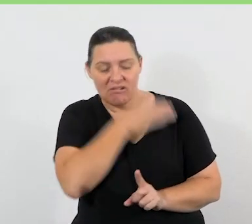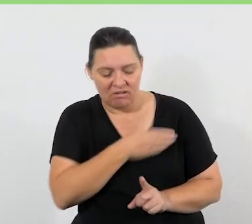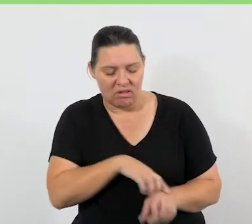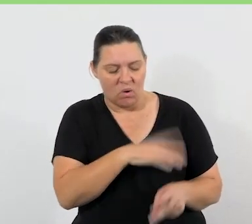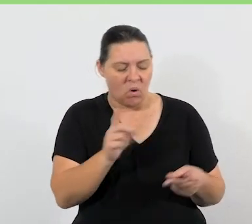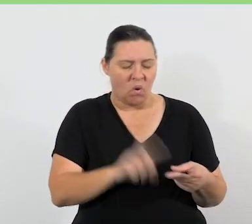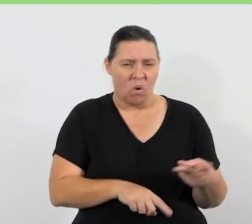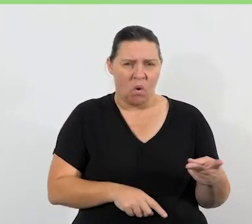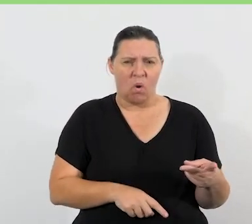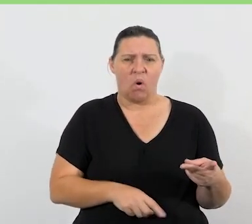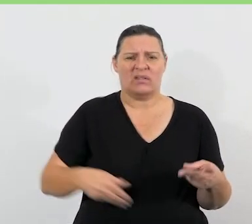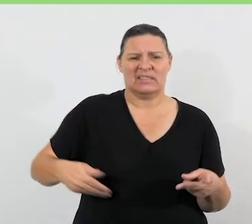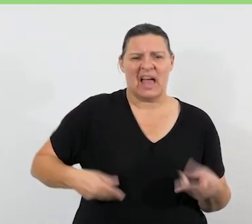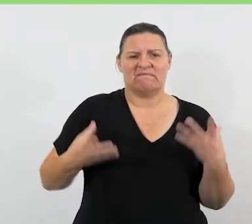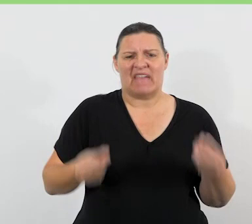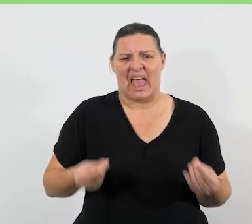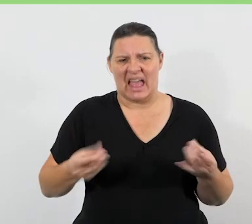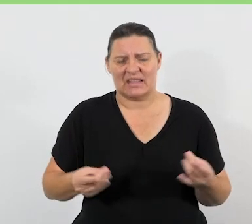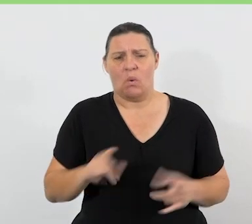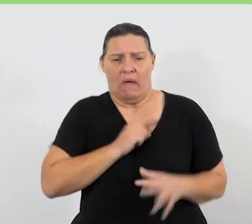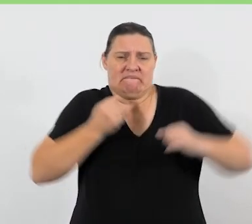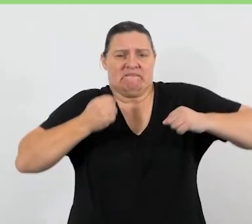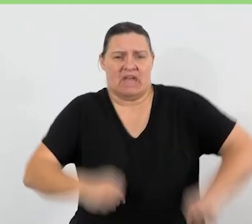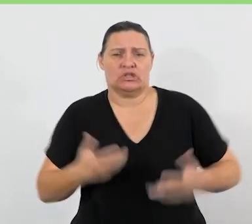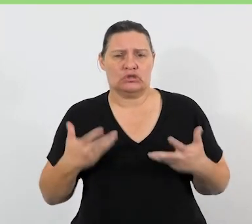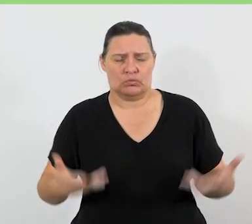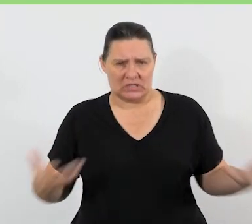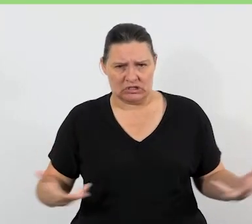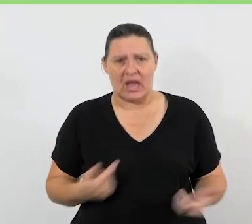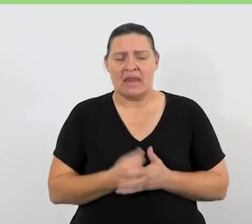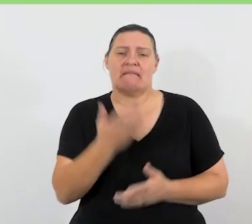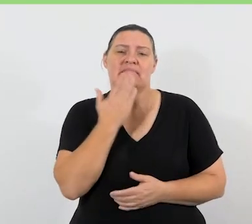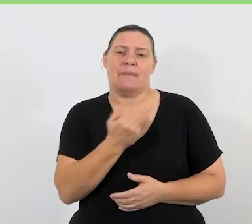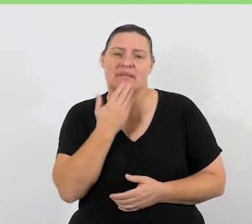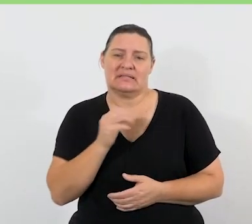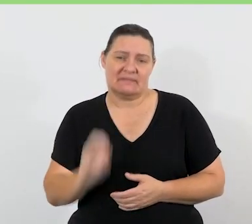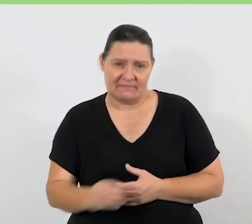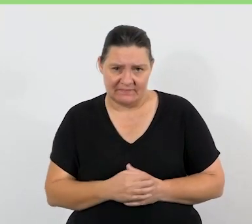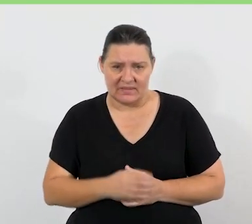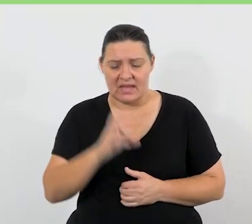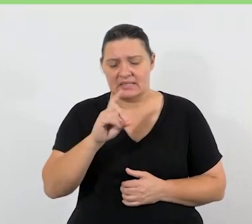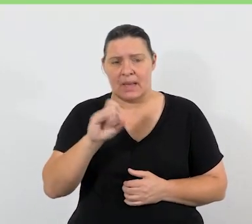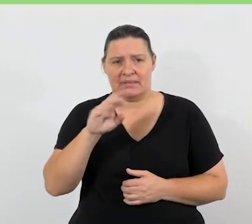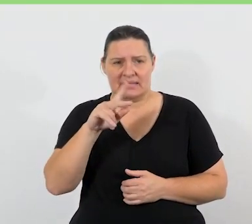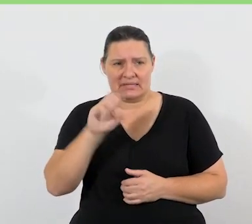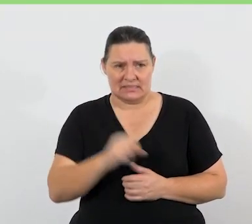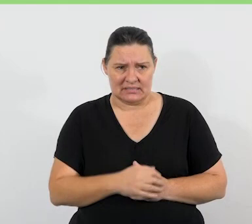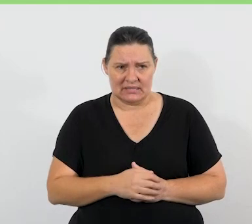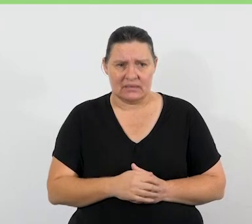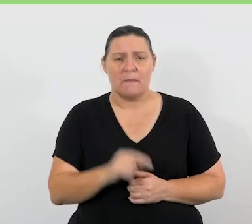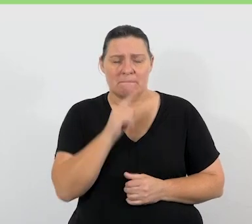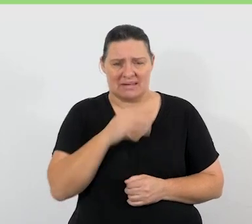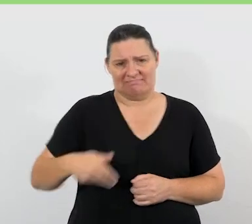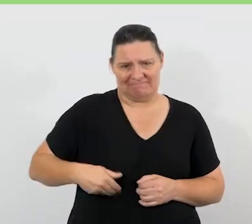alcohol or fatty liver that is caused by obesity and diabetes. These are the common causes